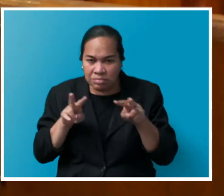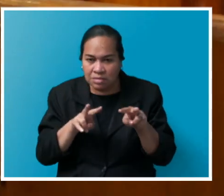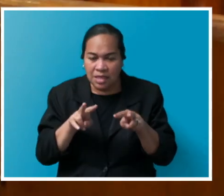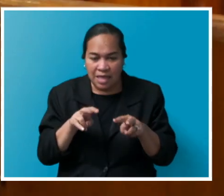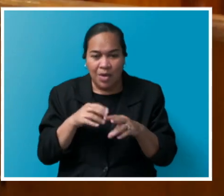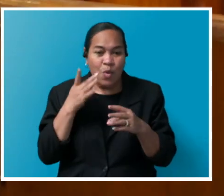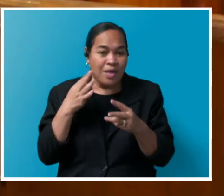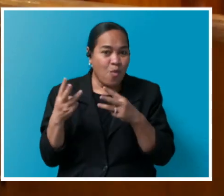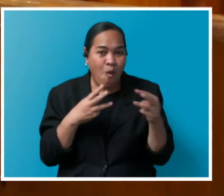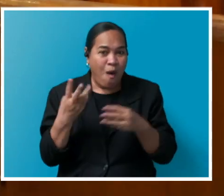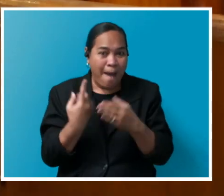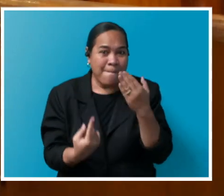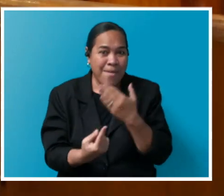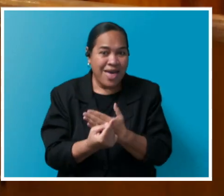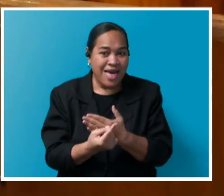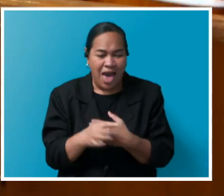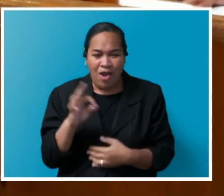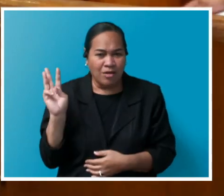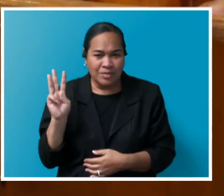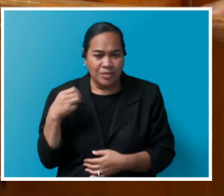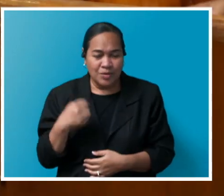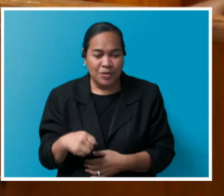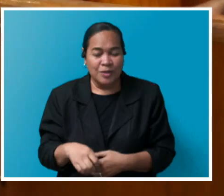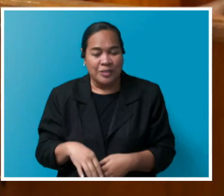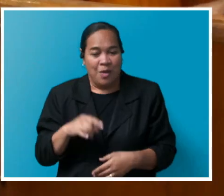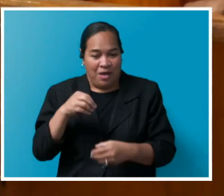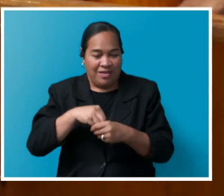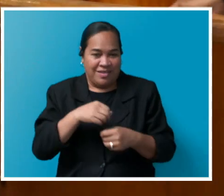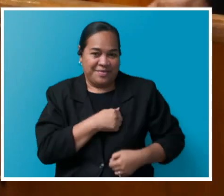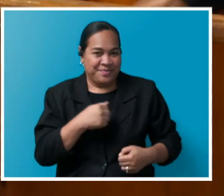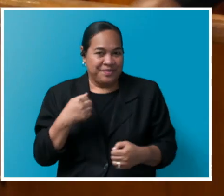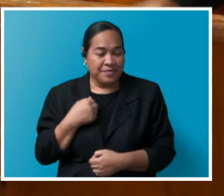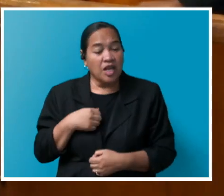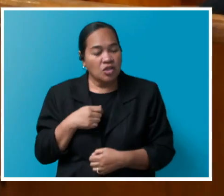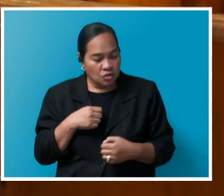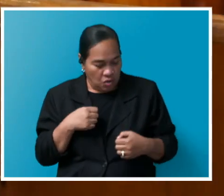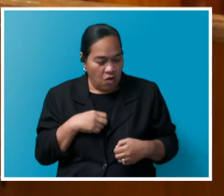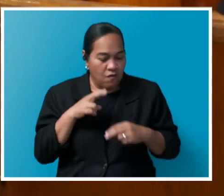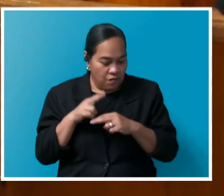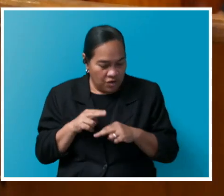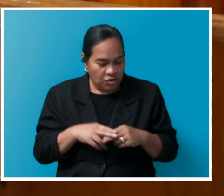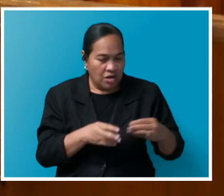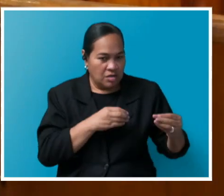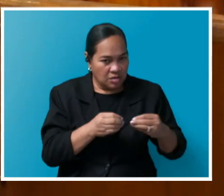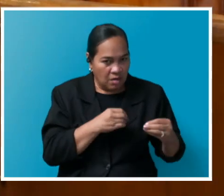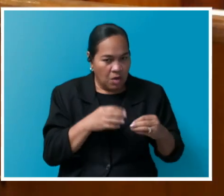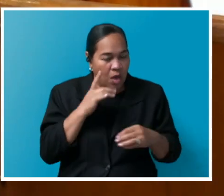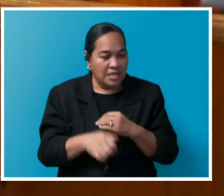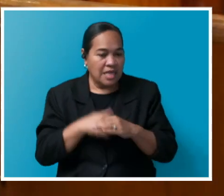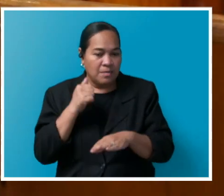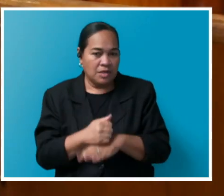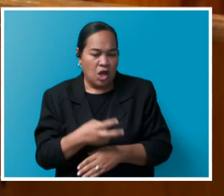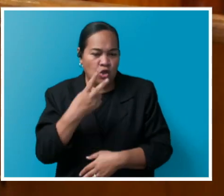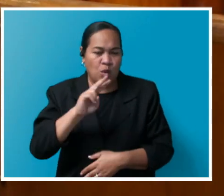Speaker, our formal diplomatic relations with the Solomon Islands was established on the 28th of